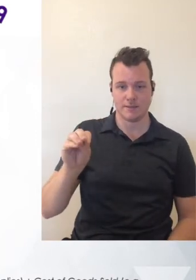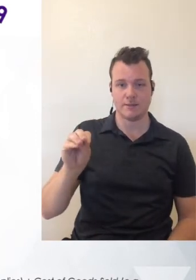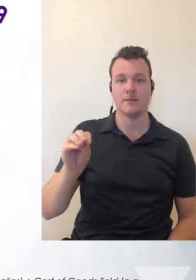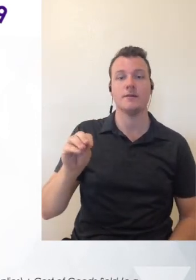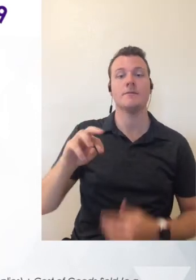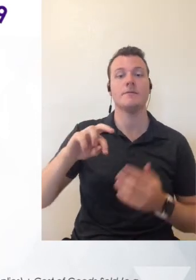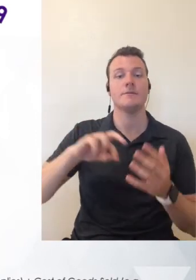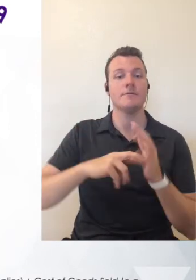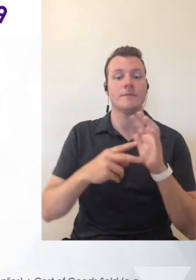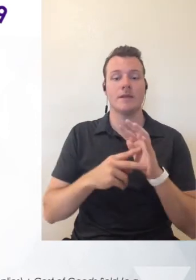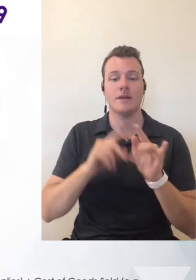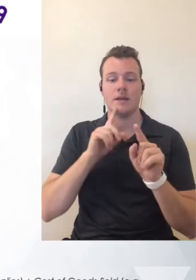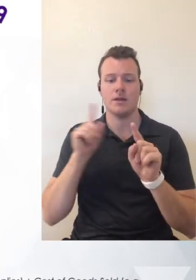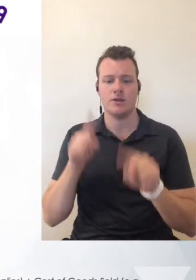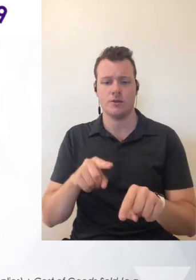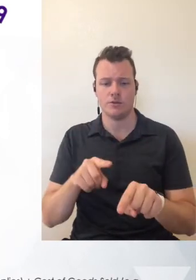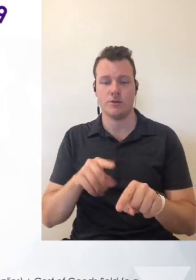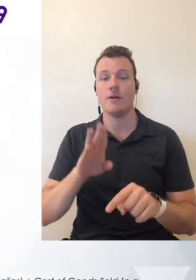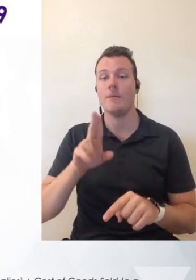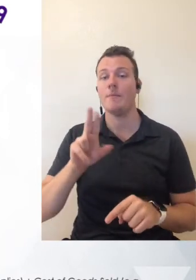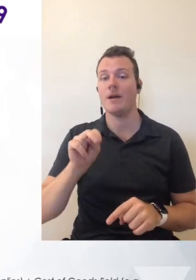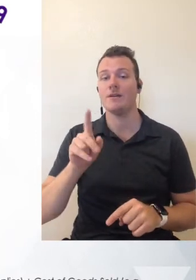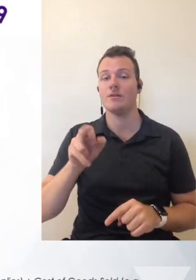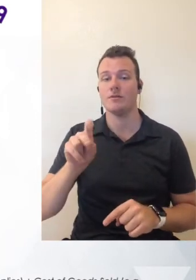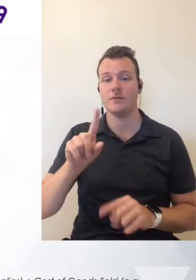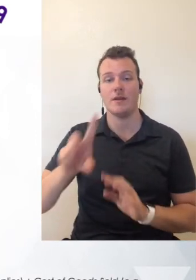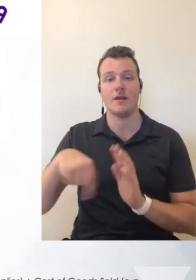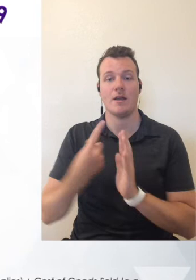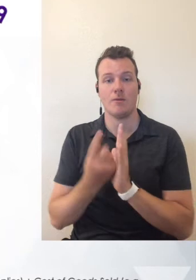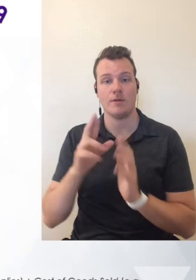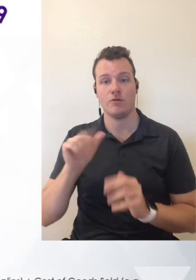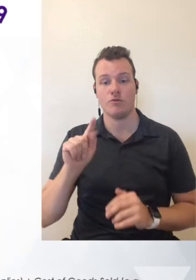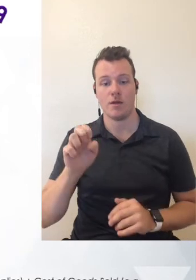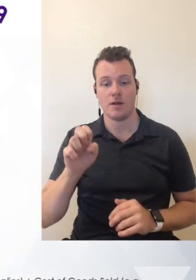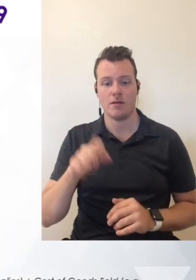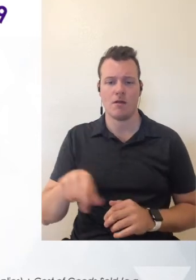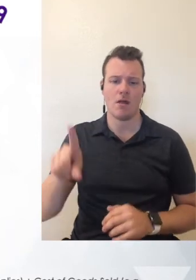3,360, I come up with a bundled hourly rate of